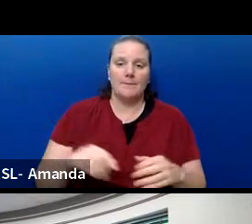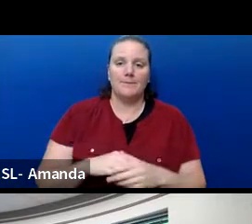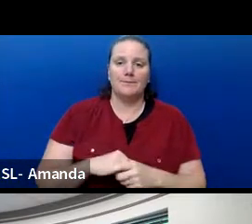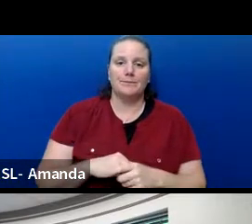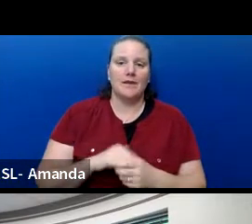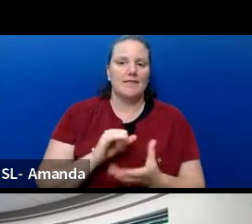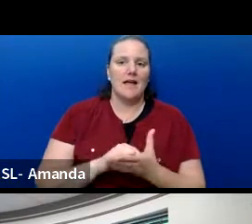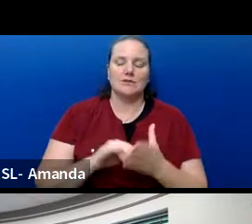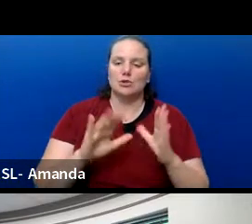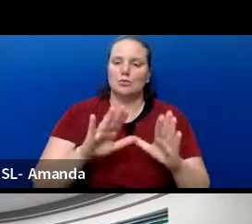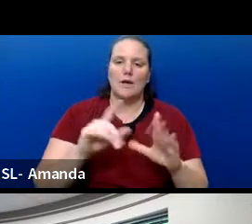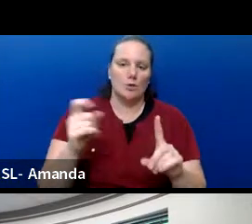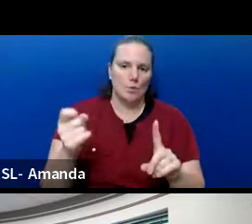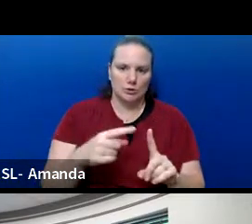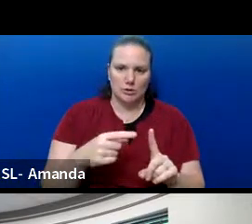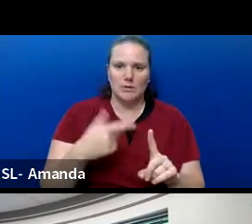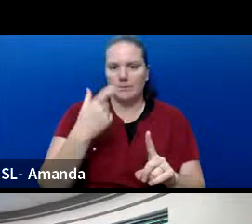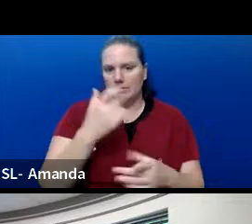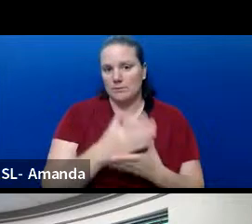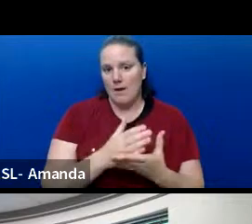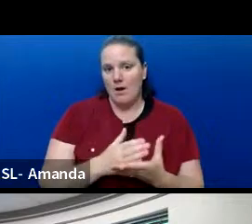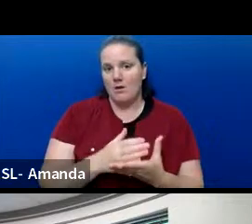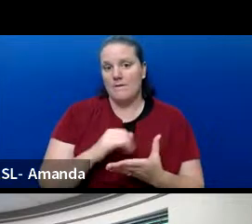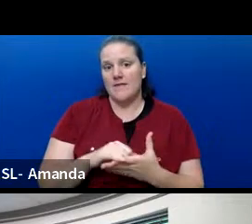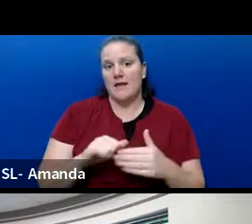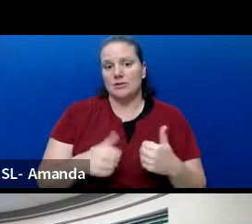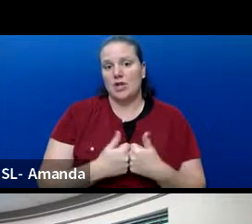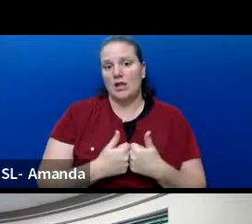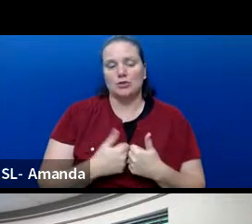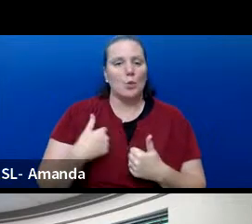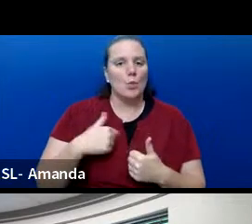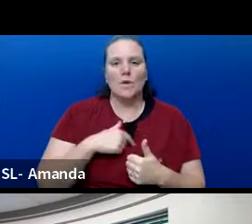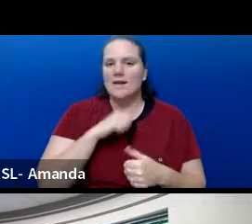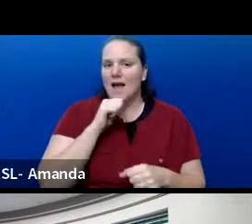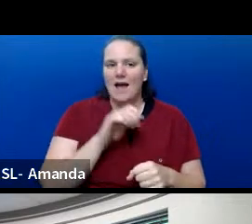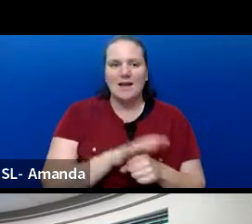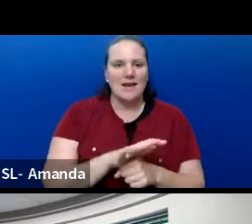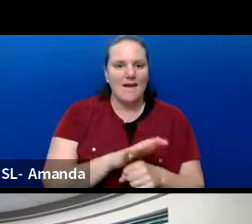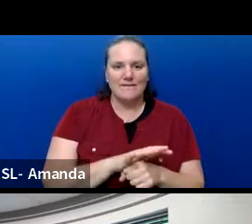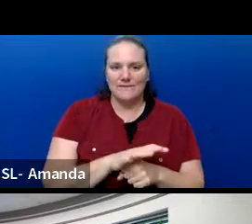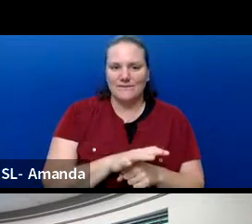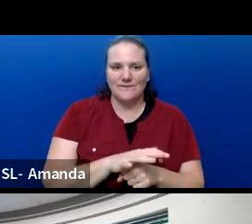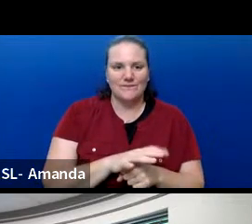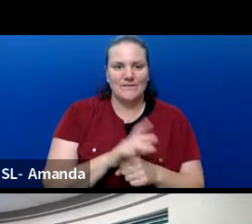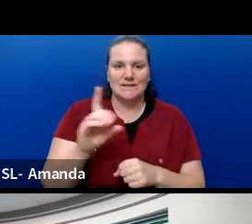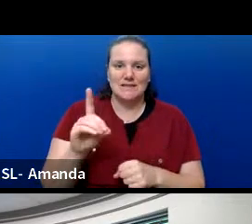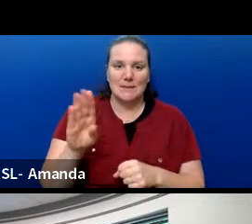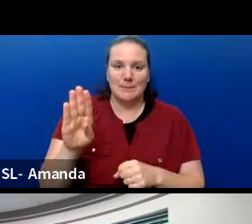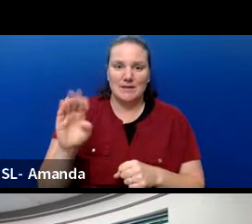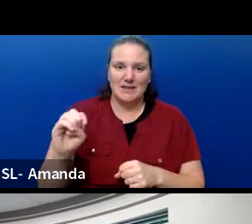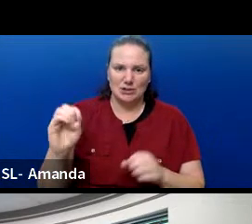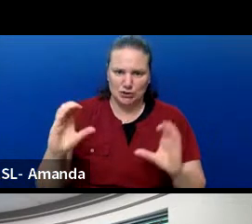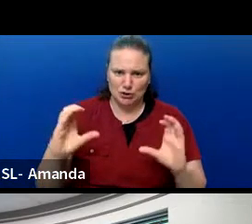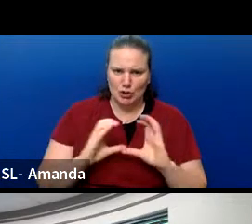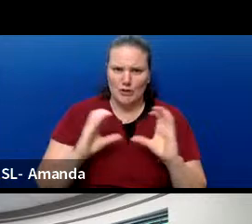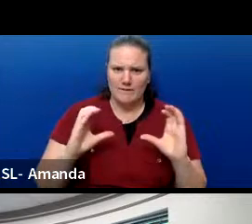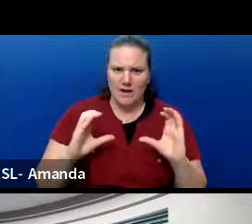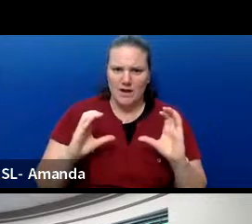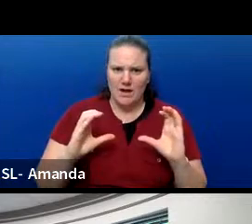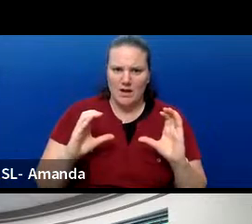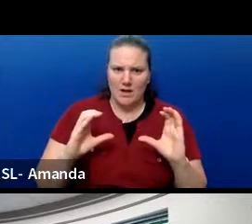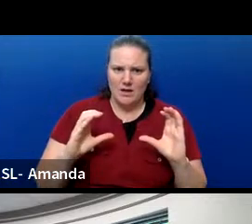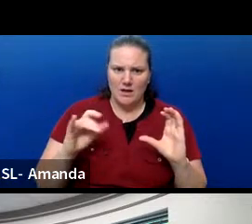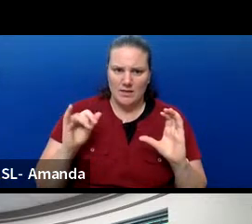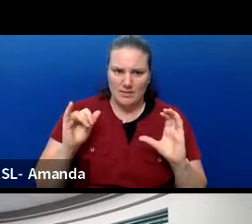great question, because part of the challenge is we don't have enough DBEs that are certified, because it's a really onerous process